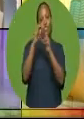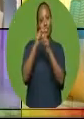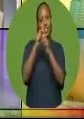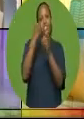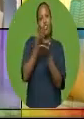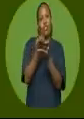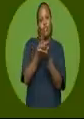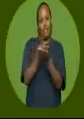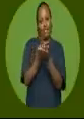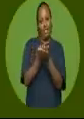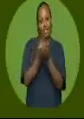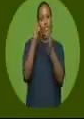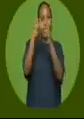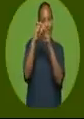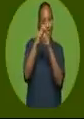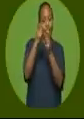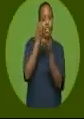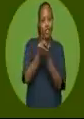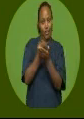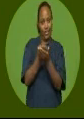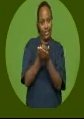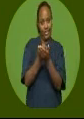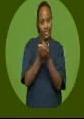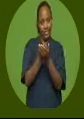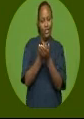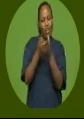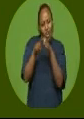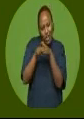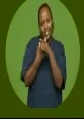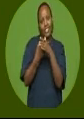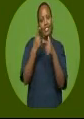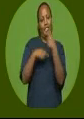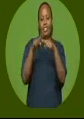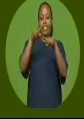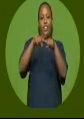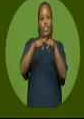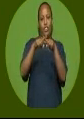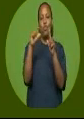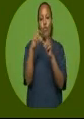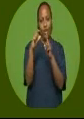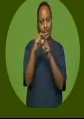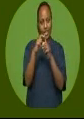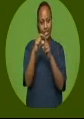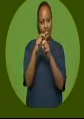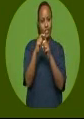word economics. The word economics originated from the Greek